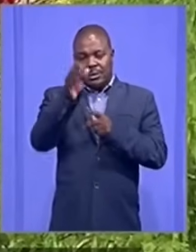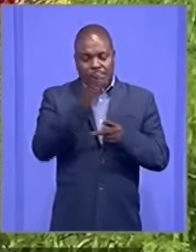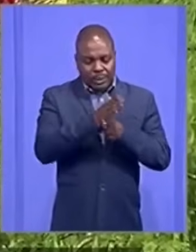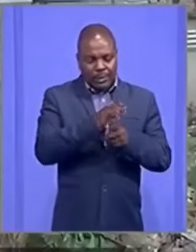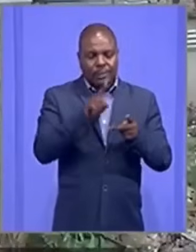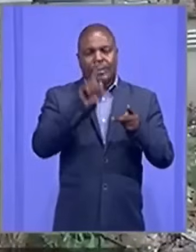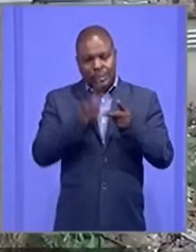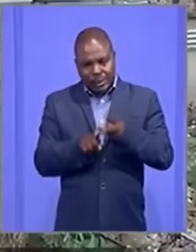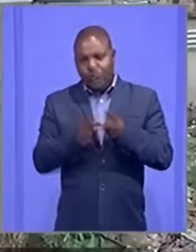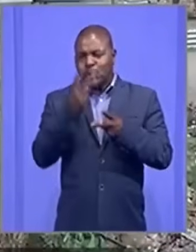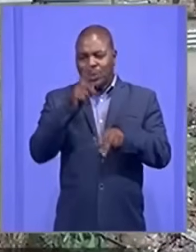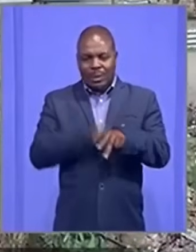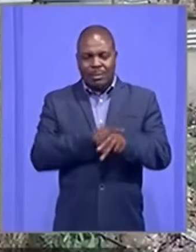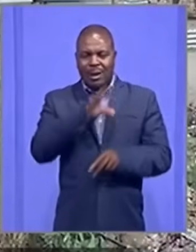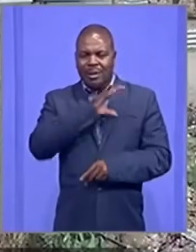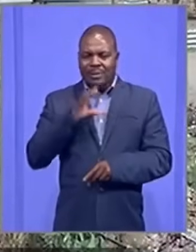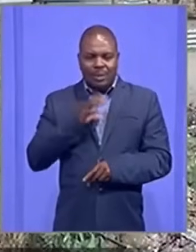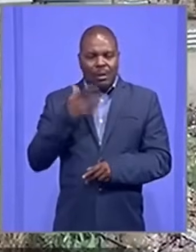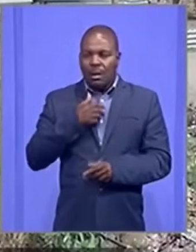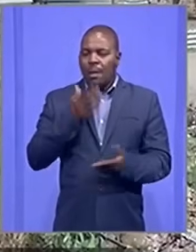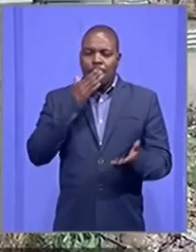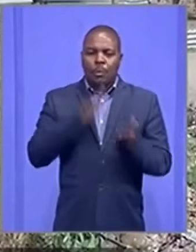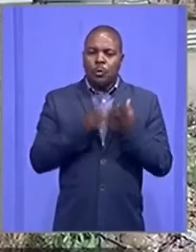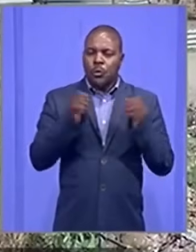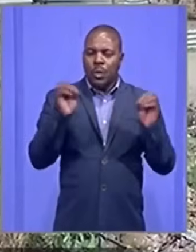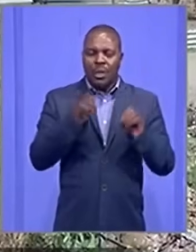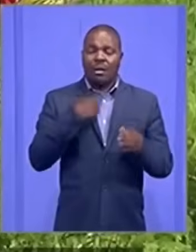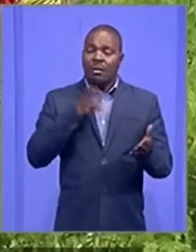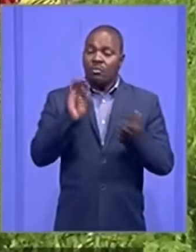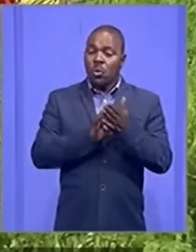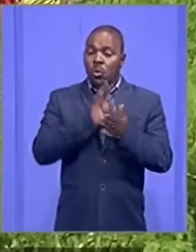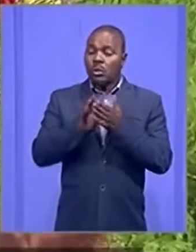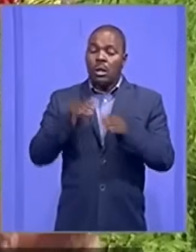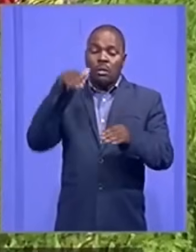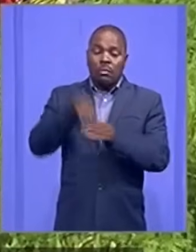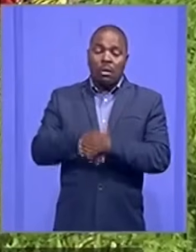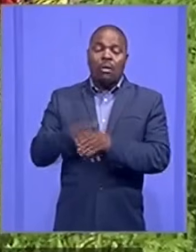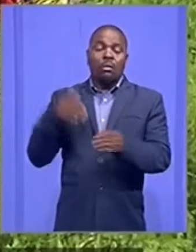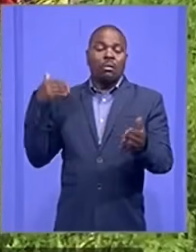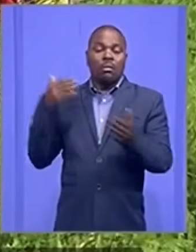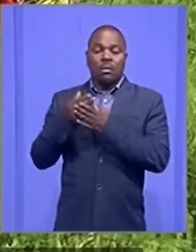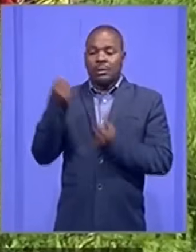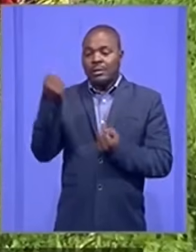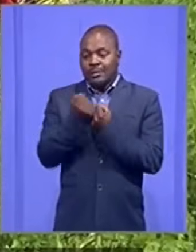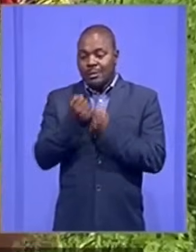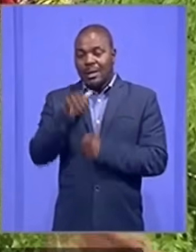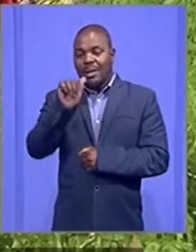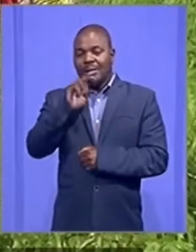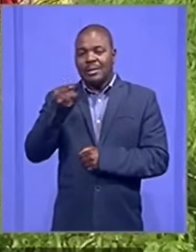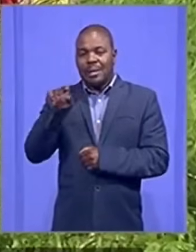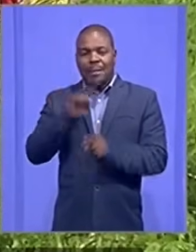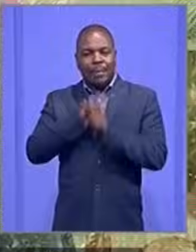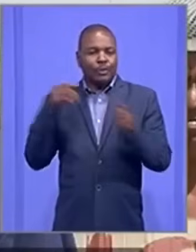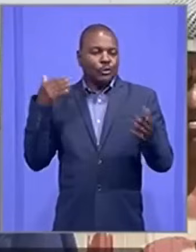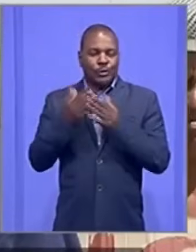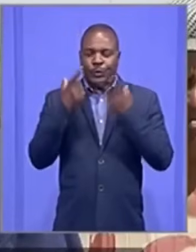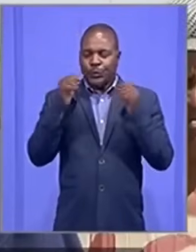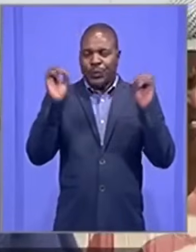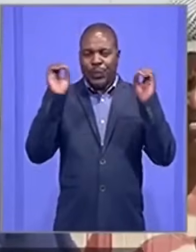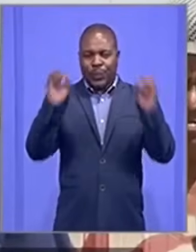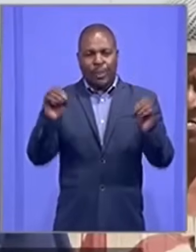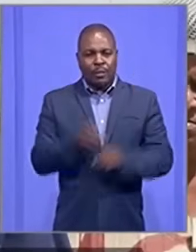their promises. We've been voting, we've been giving our votes for the ruling party, but nothing has been done. We